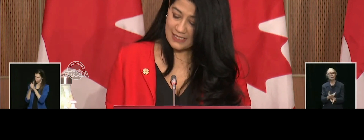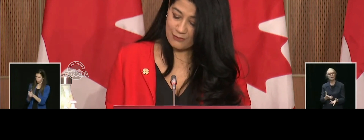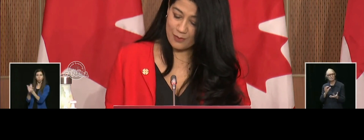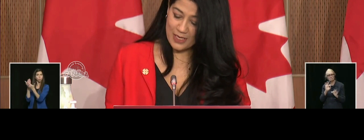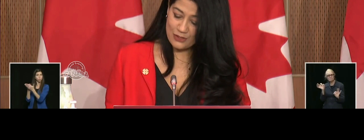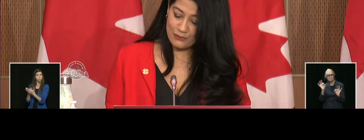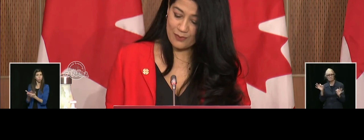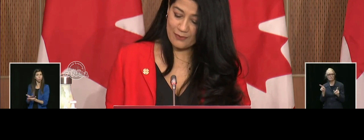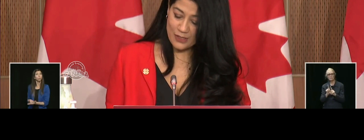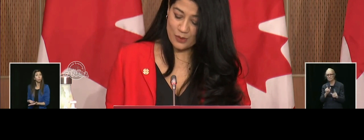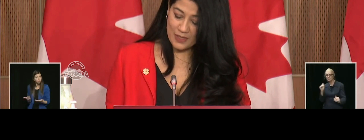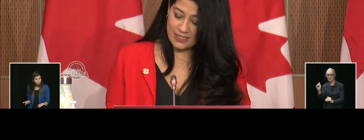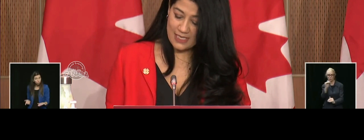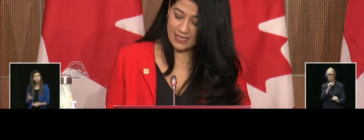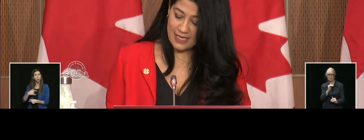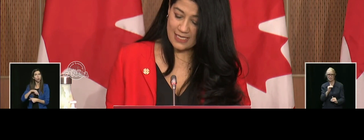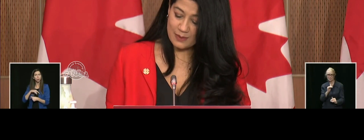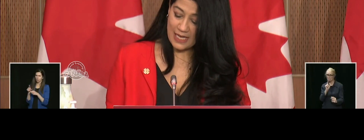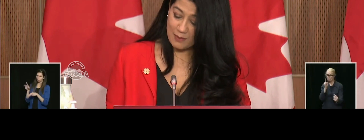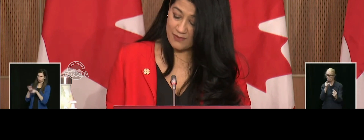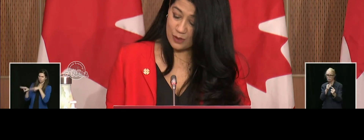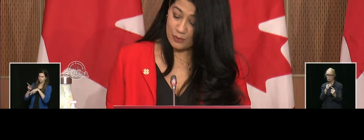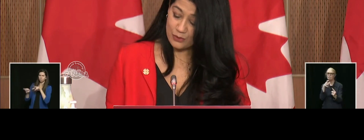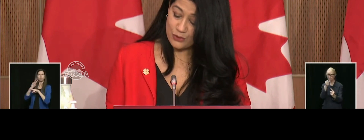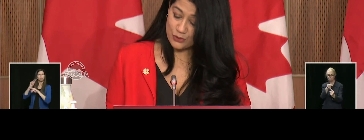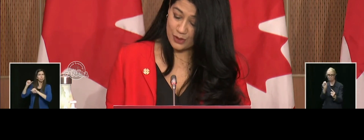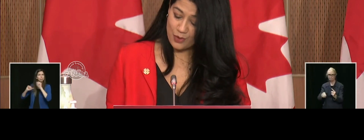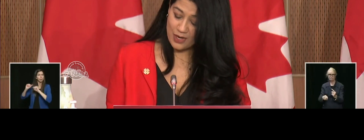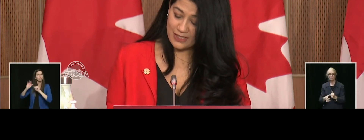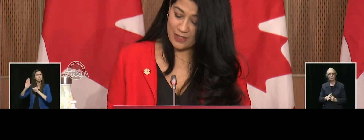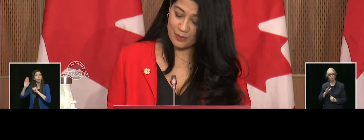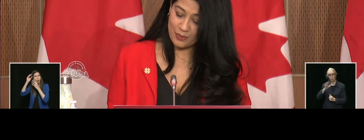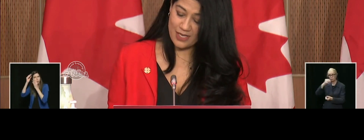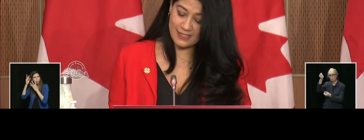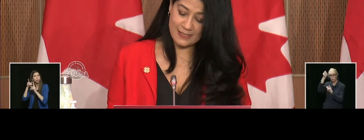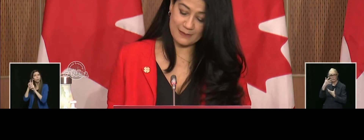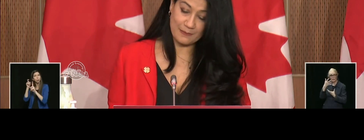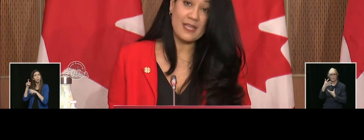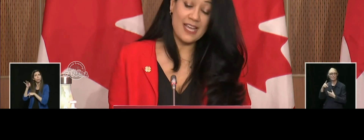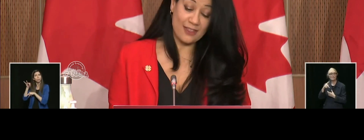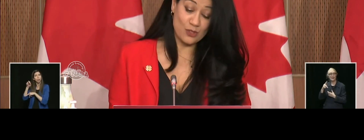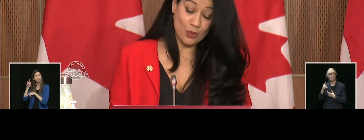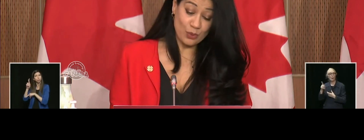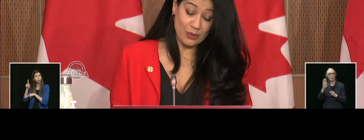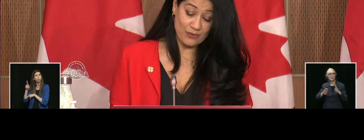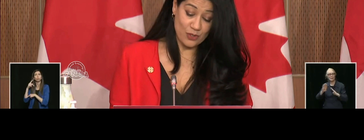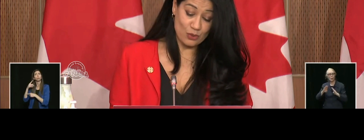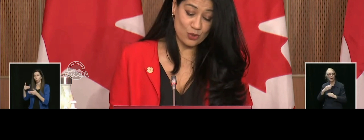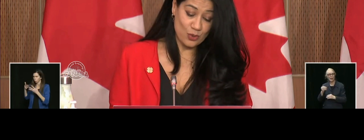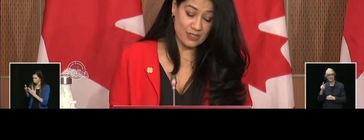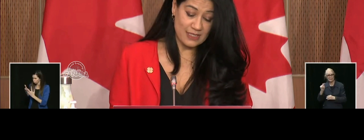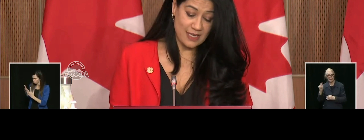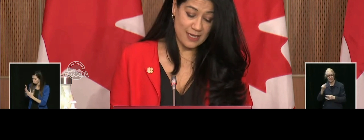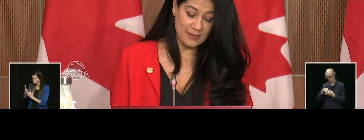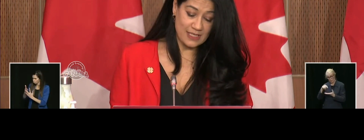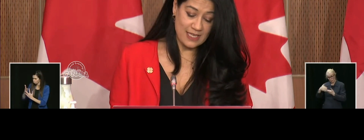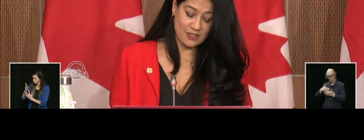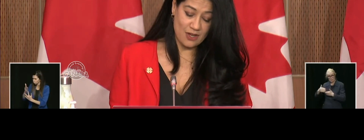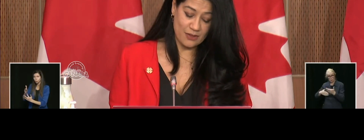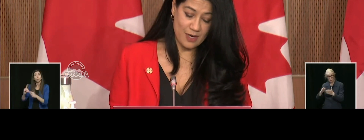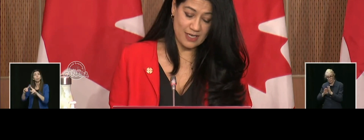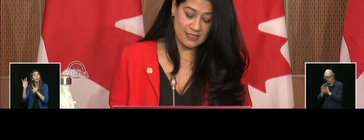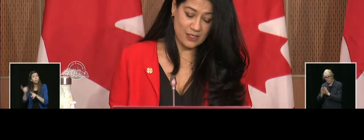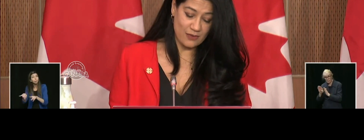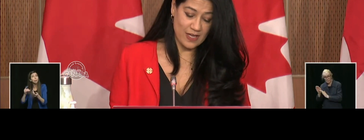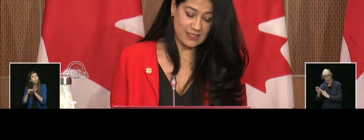and assessed information from Pfizer BioNTech as it became available during the product development process. This rolling review shortens the time it takes